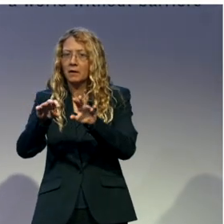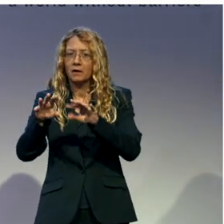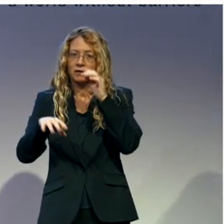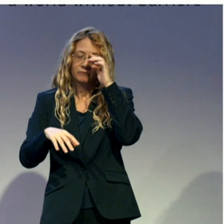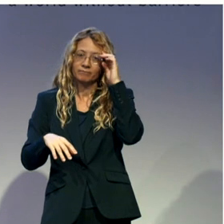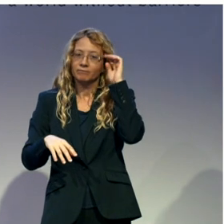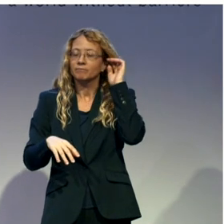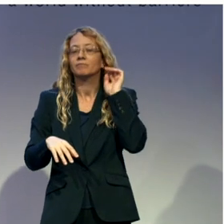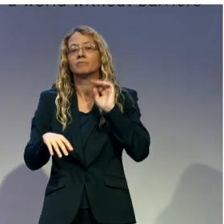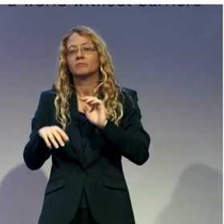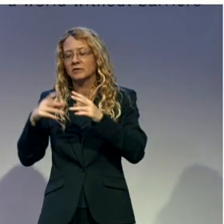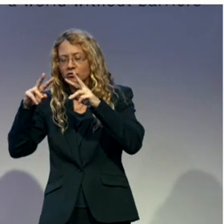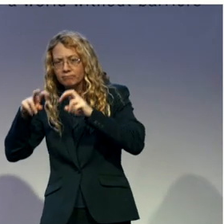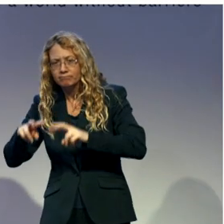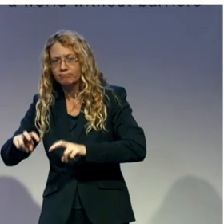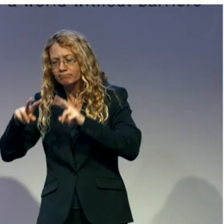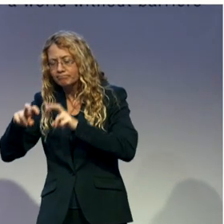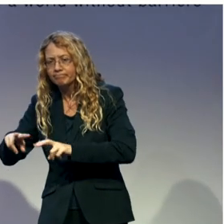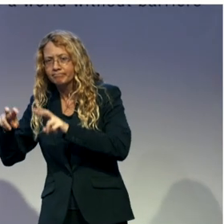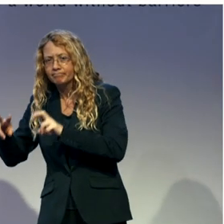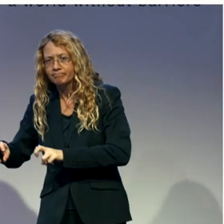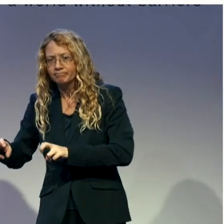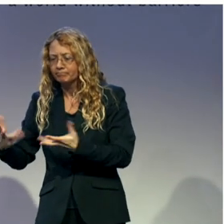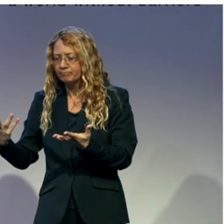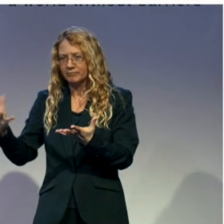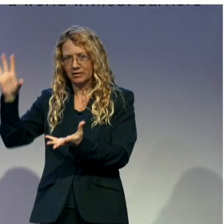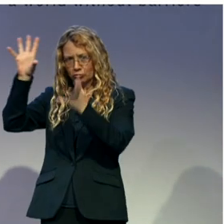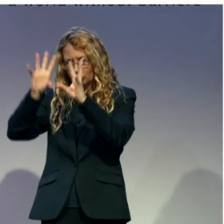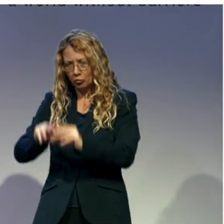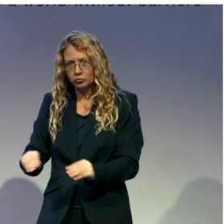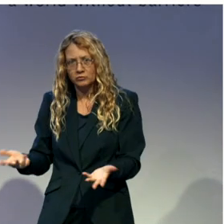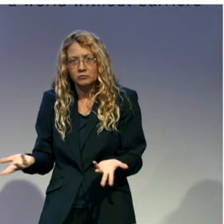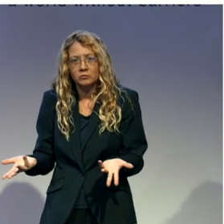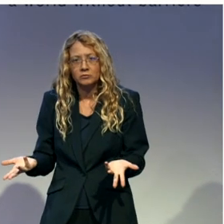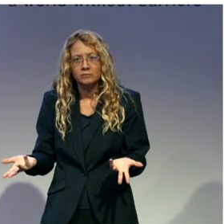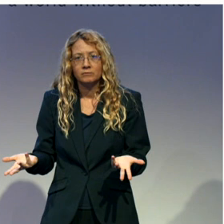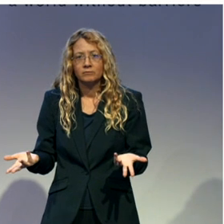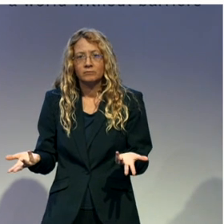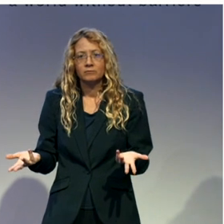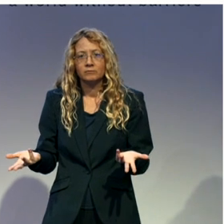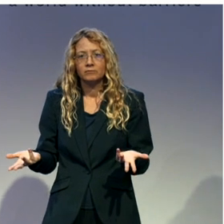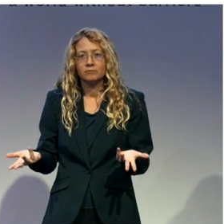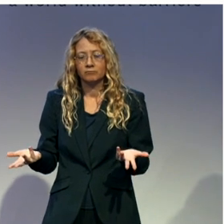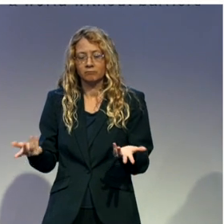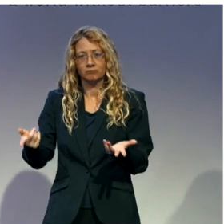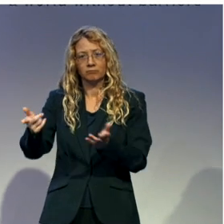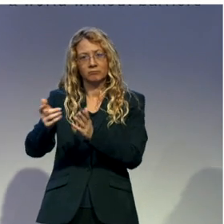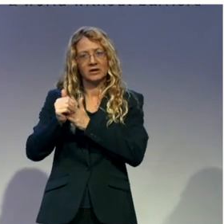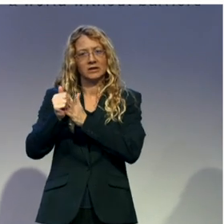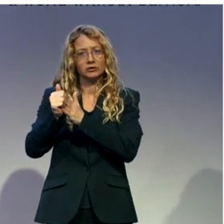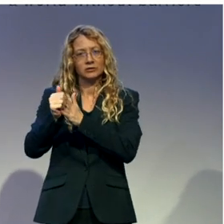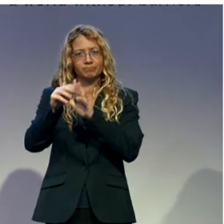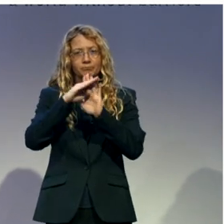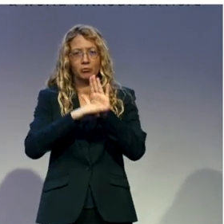programs. And we found that very few were specifically addressing women with disabilities or were accessible to them. We